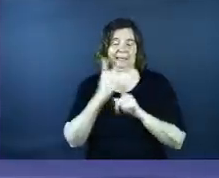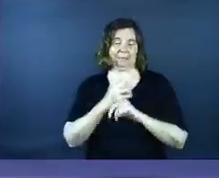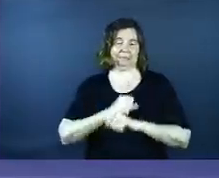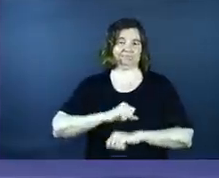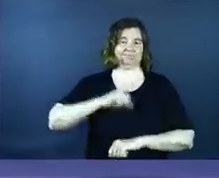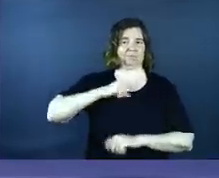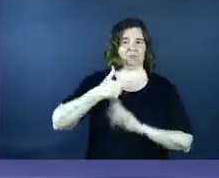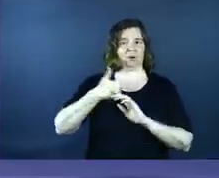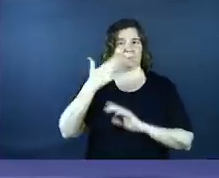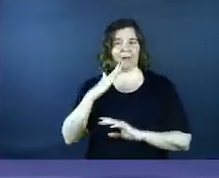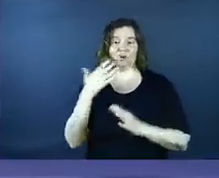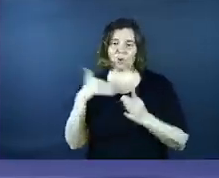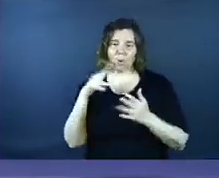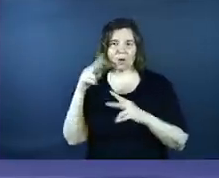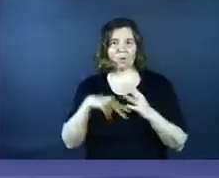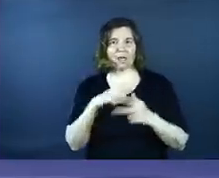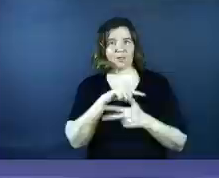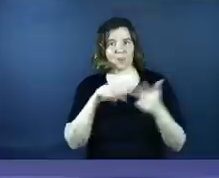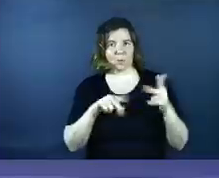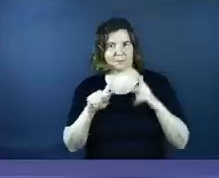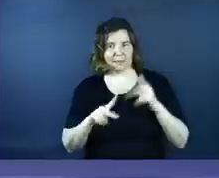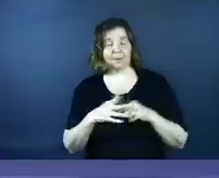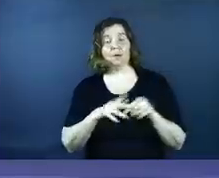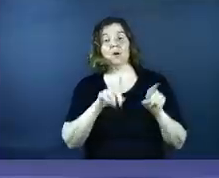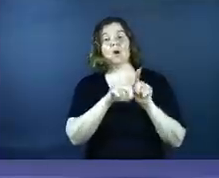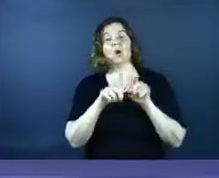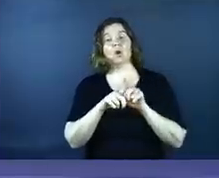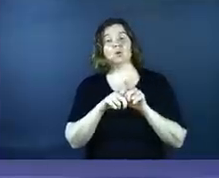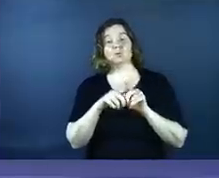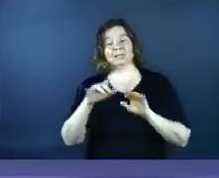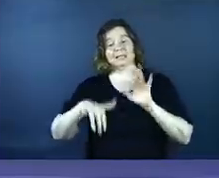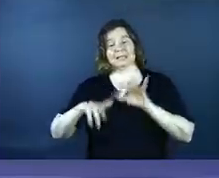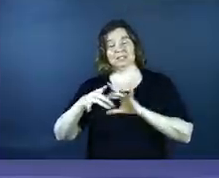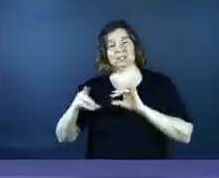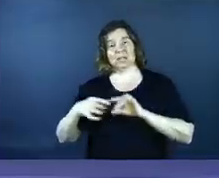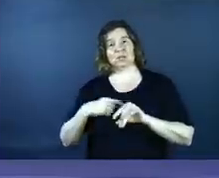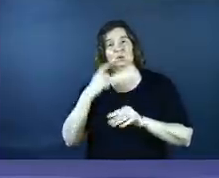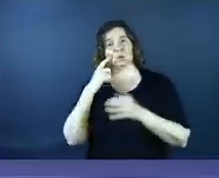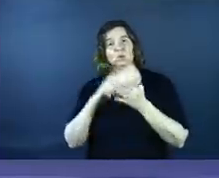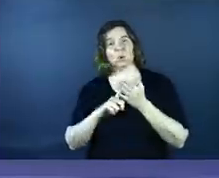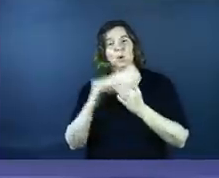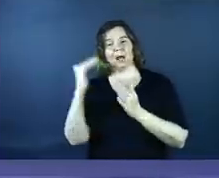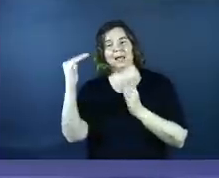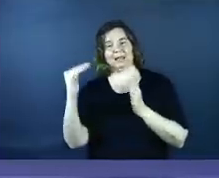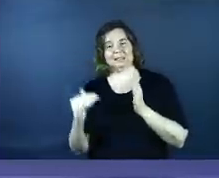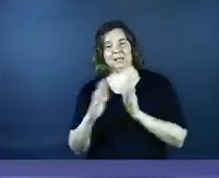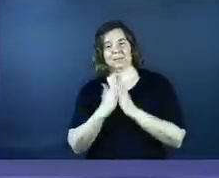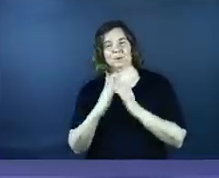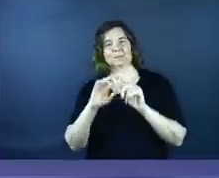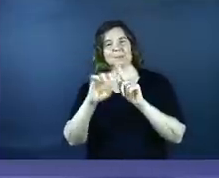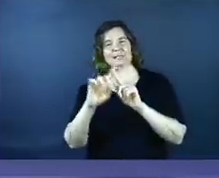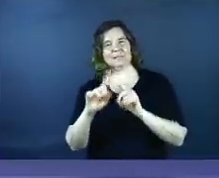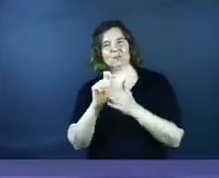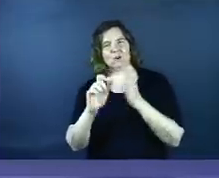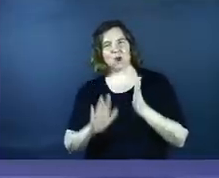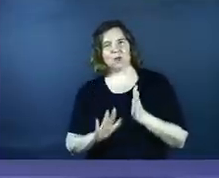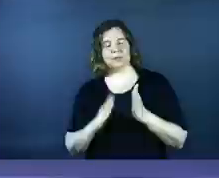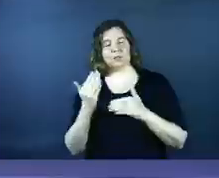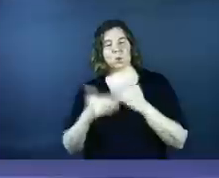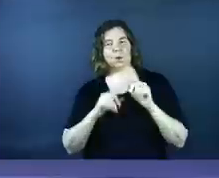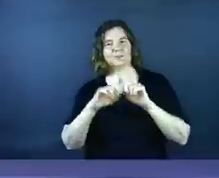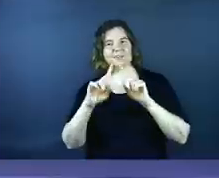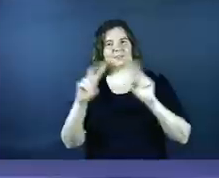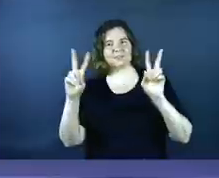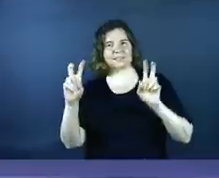back from God. Go and read those folks. Also down in the chat, you're going to notice a list of books by different authors that go after